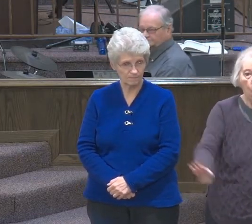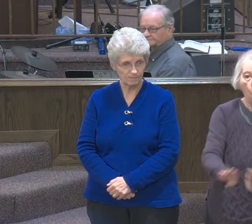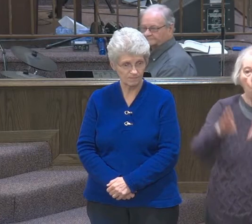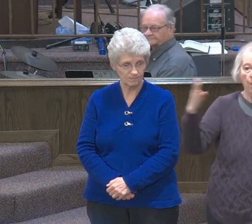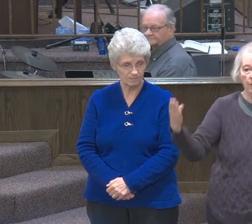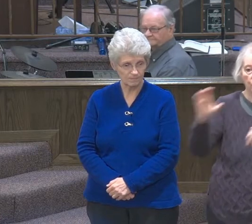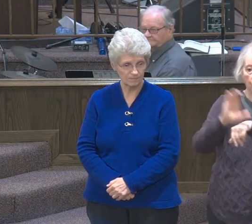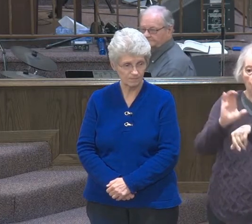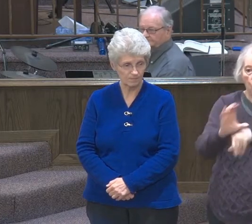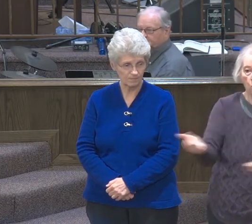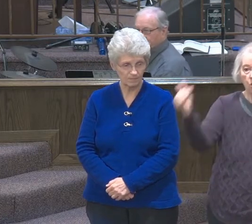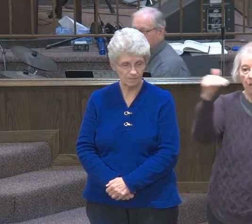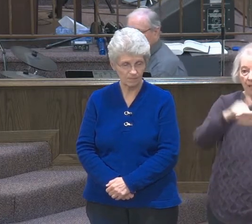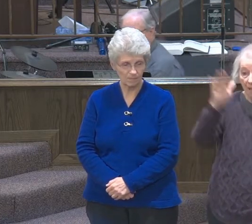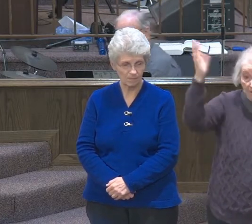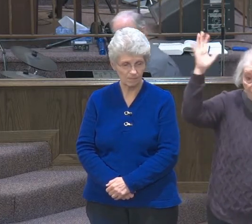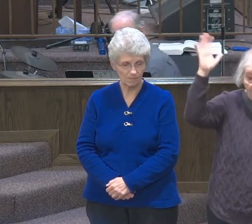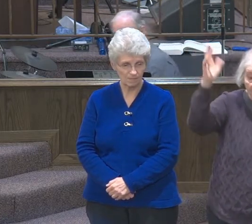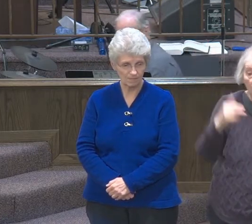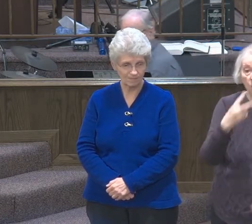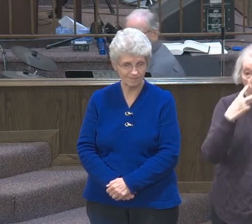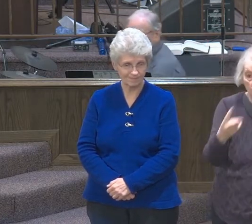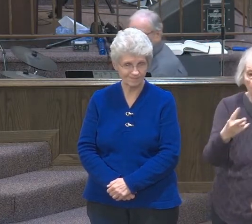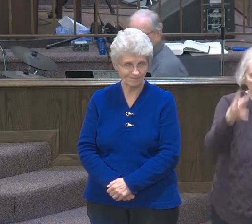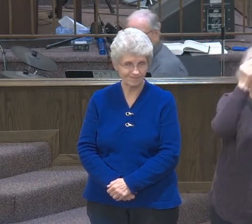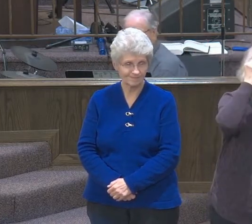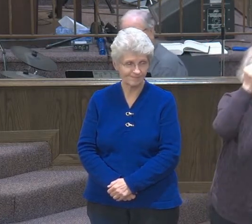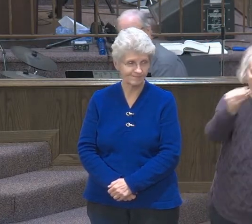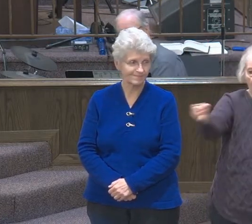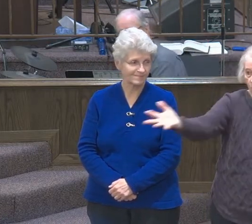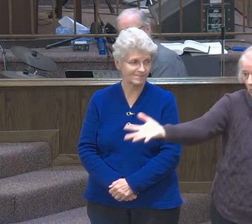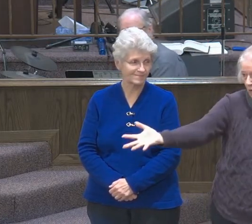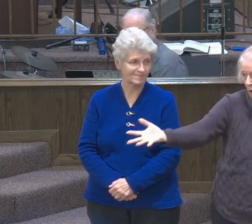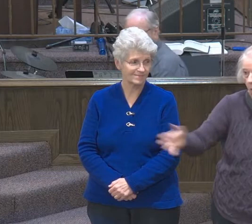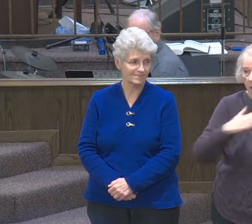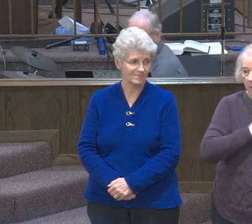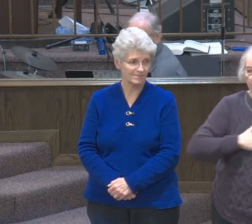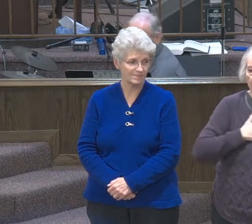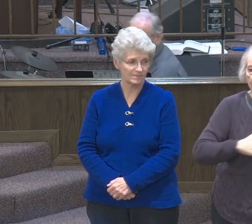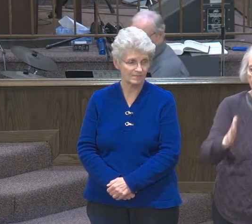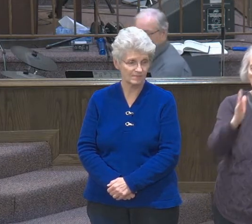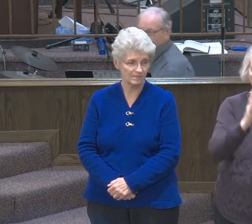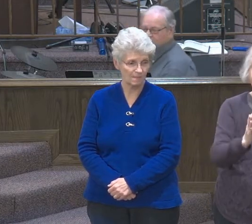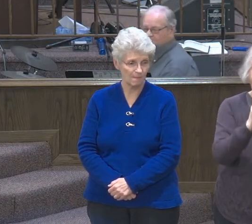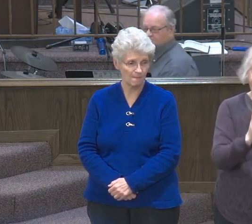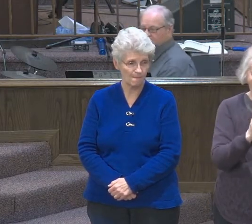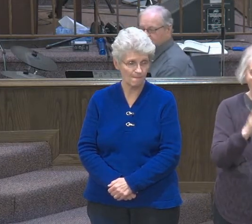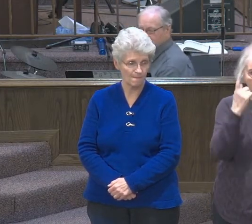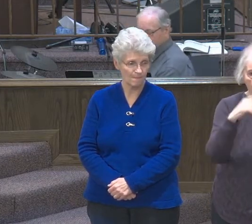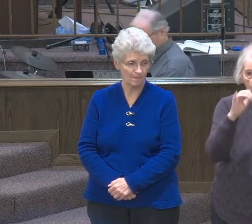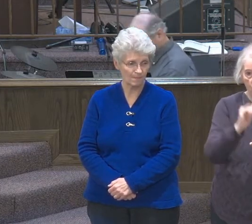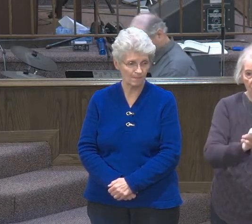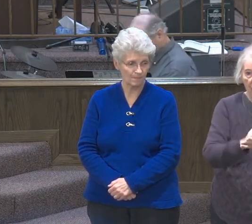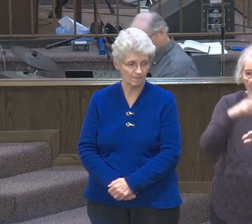So please be thinking about that and being in prayer for that and be looking out for any messages on